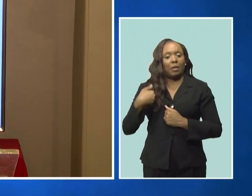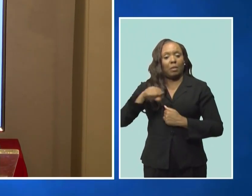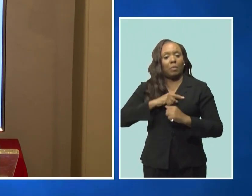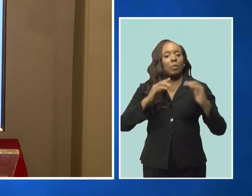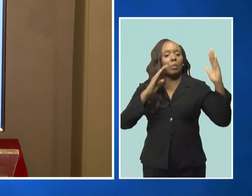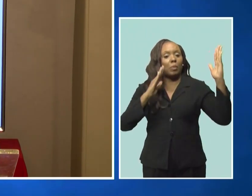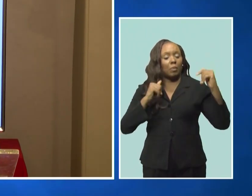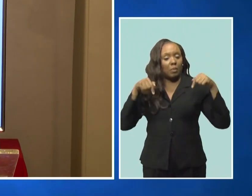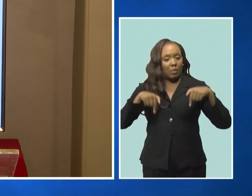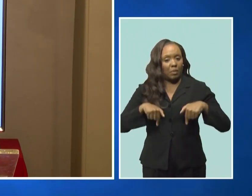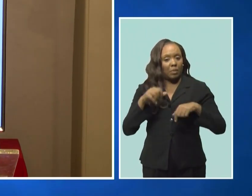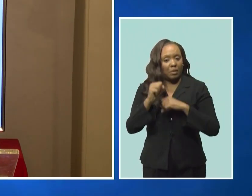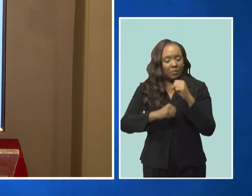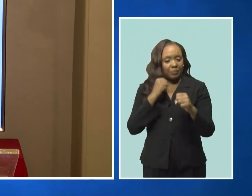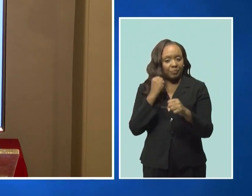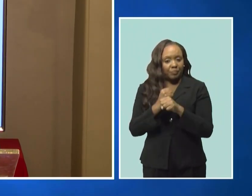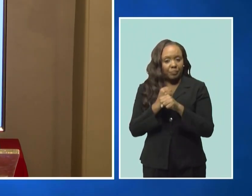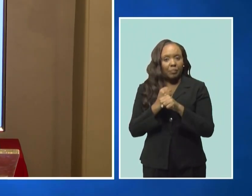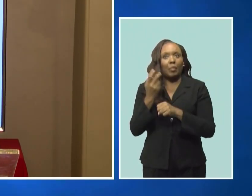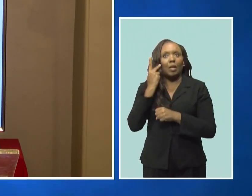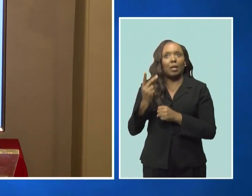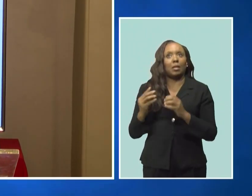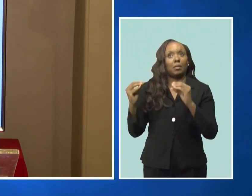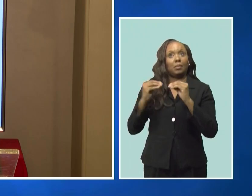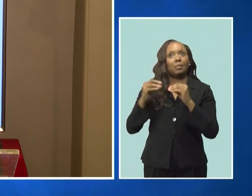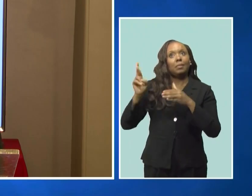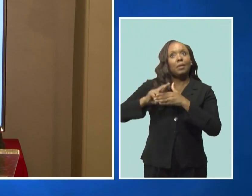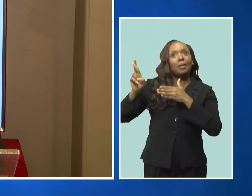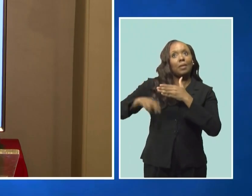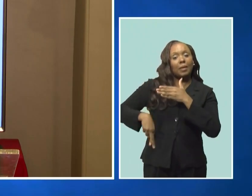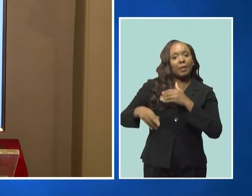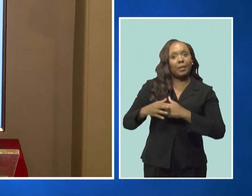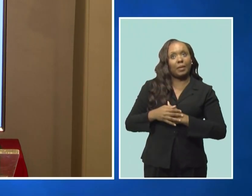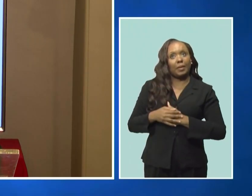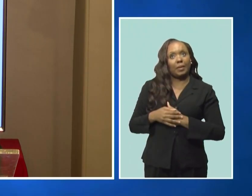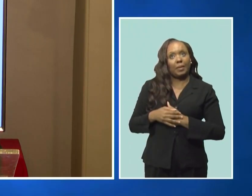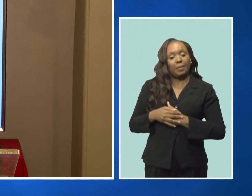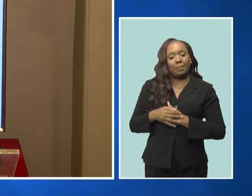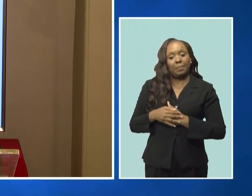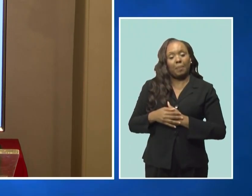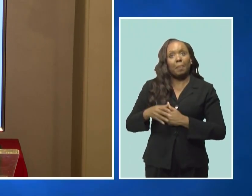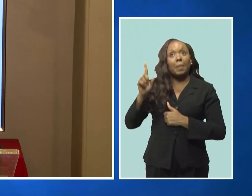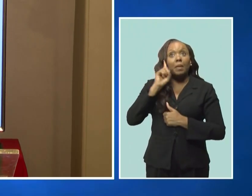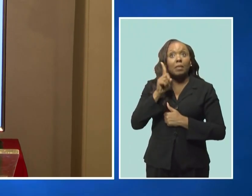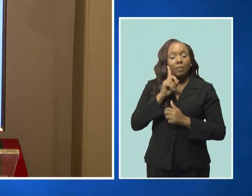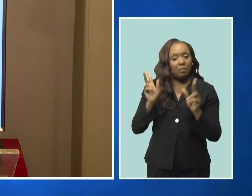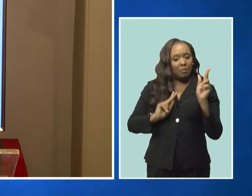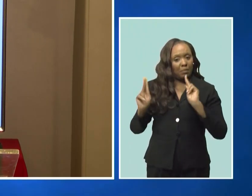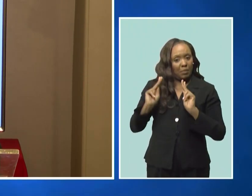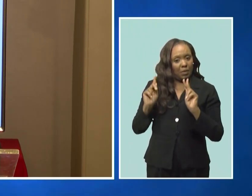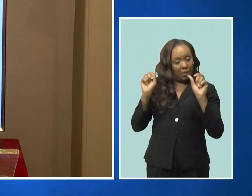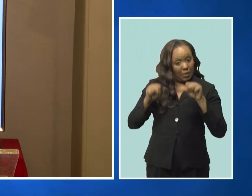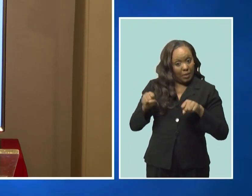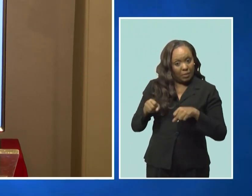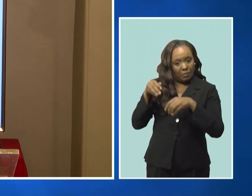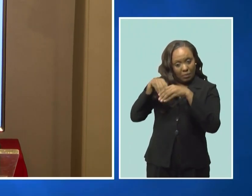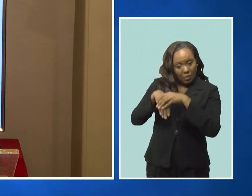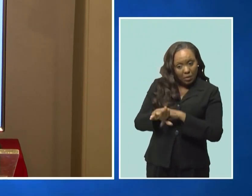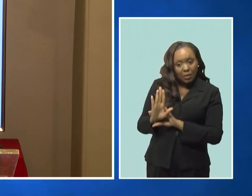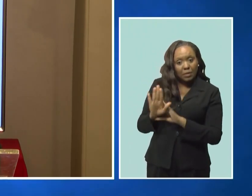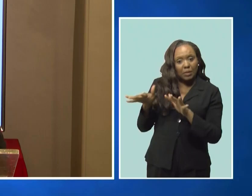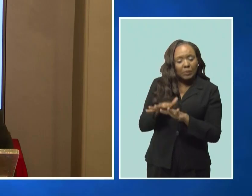hoping that this year you see even more results. You see that deaf people are able to go